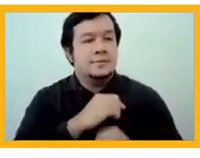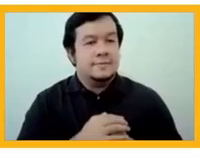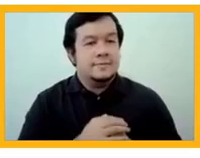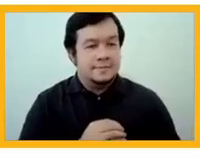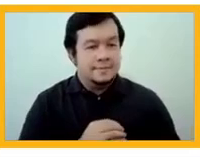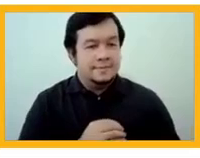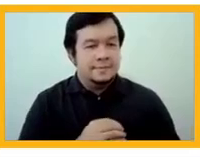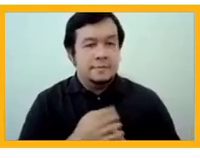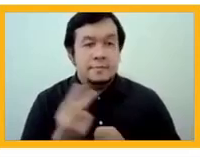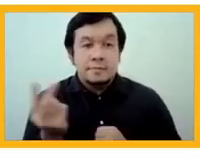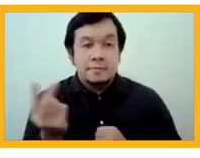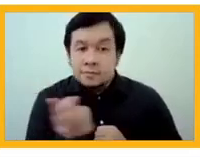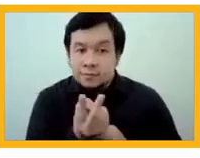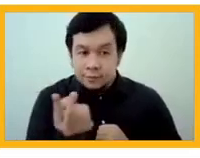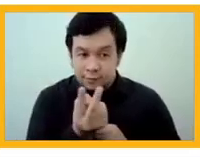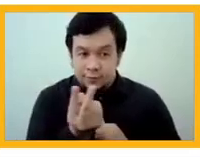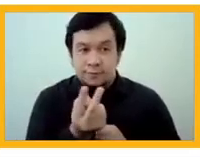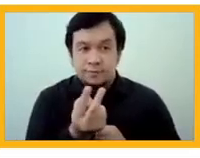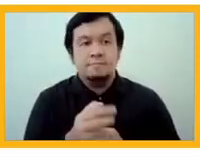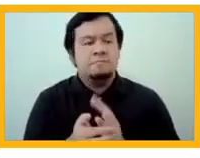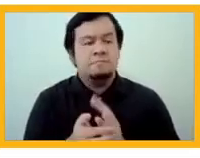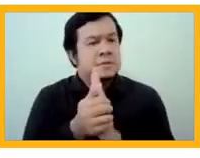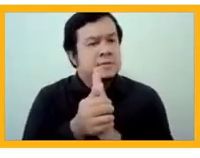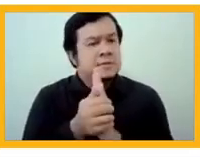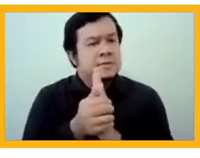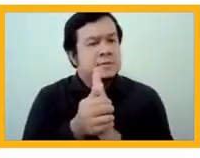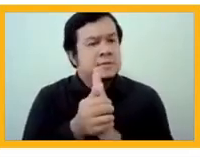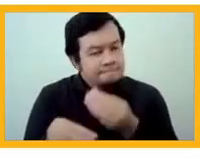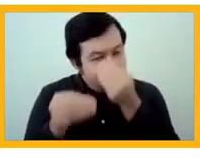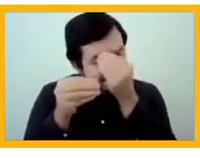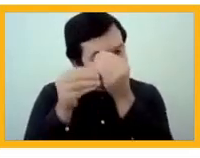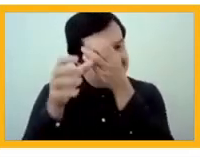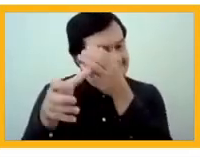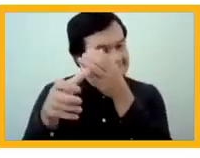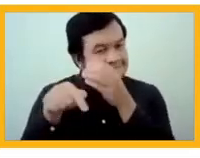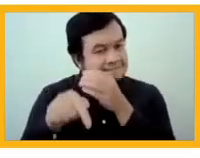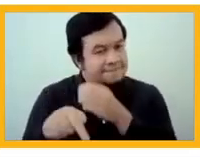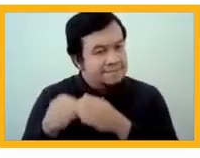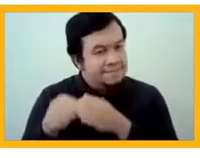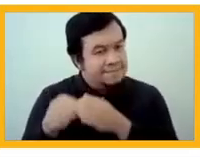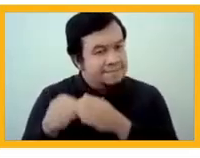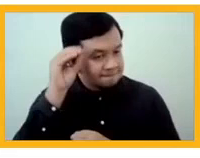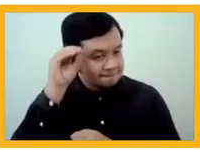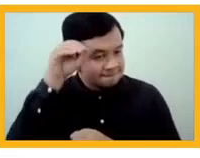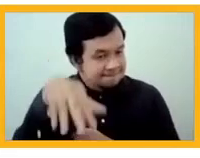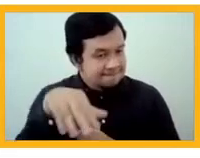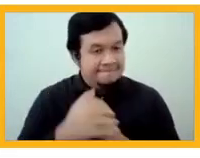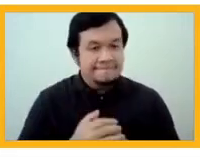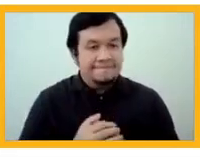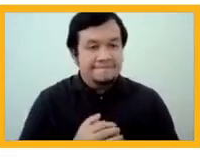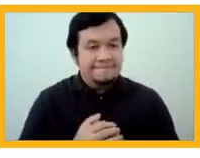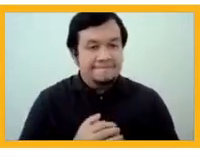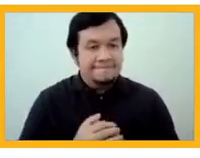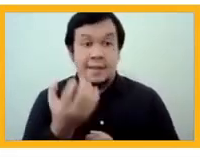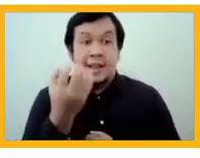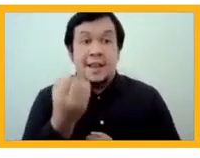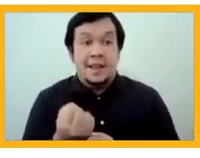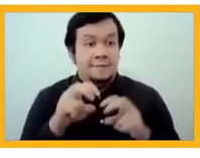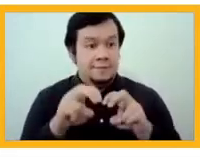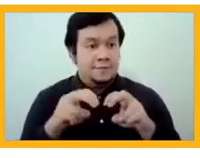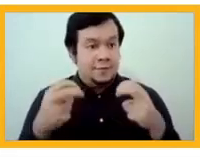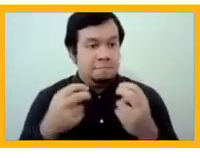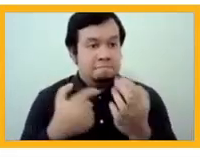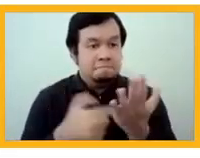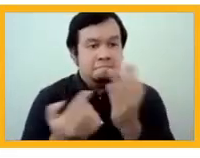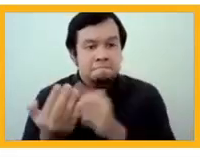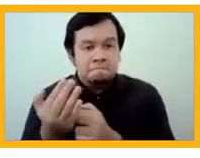thoughts. And then we are going to have a panel discussion on transformational digital learning, some